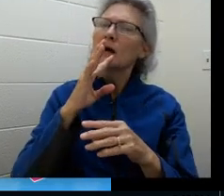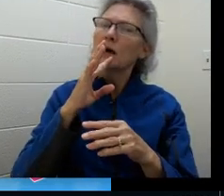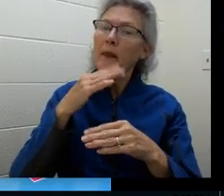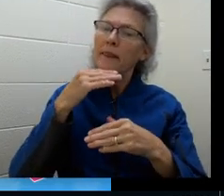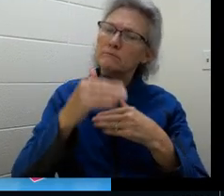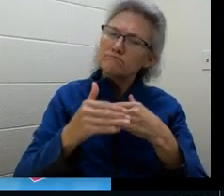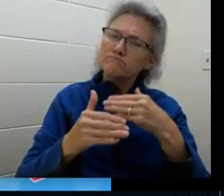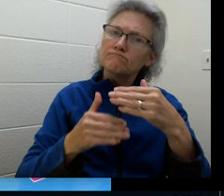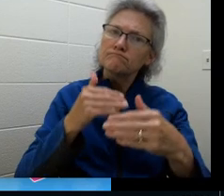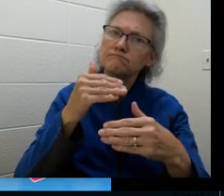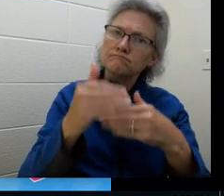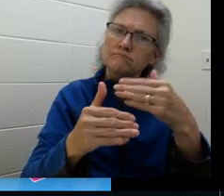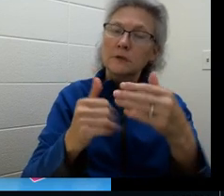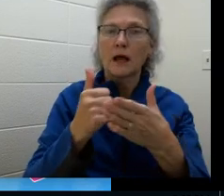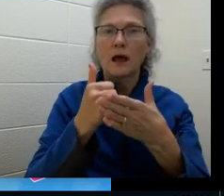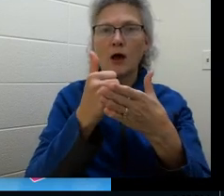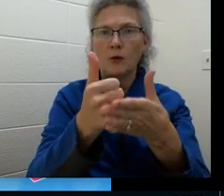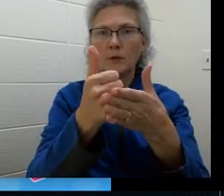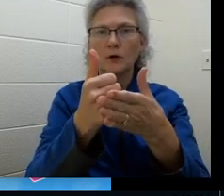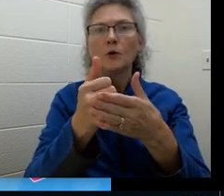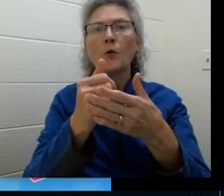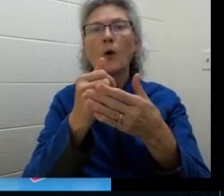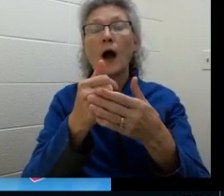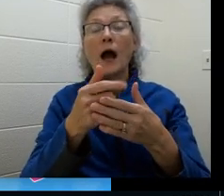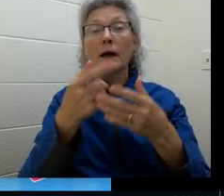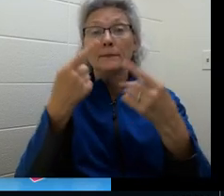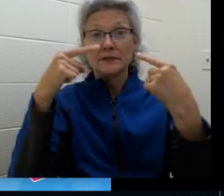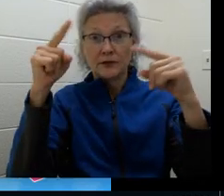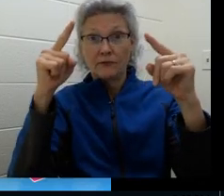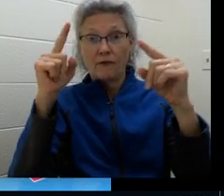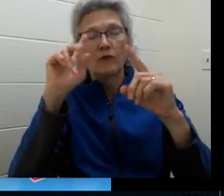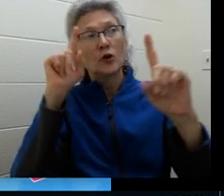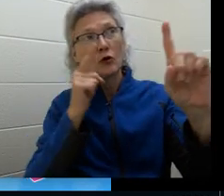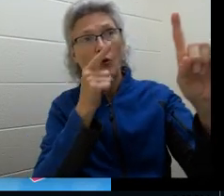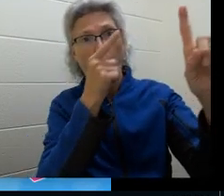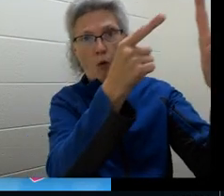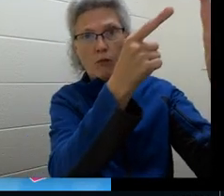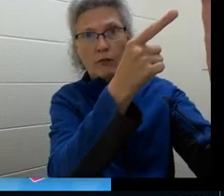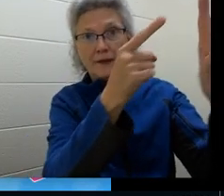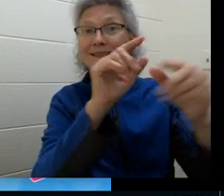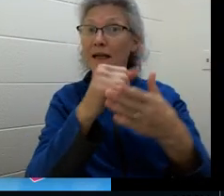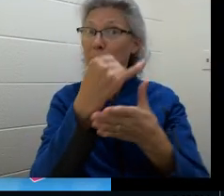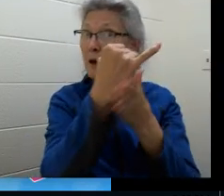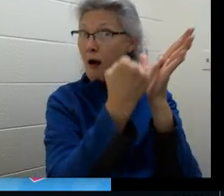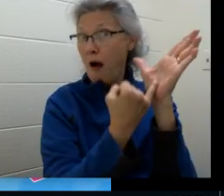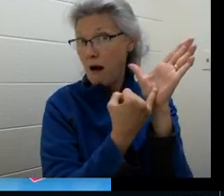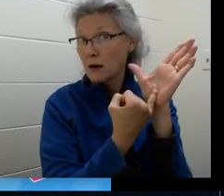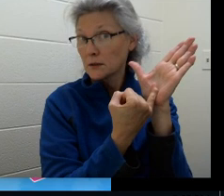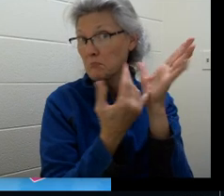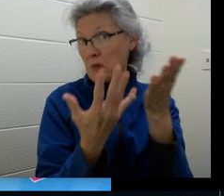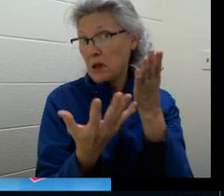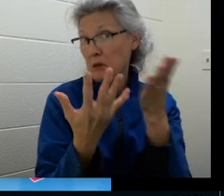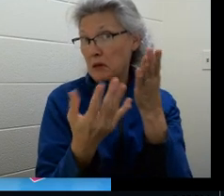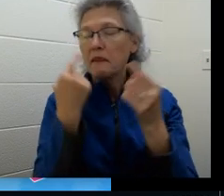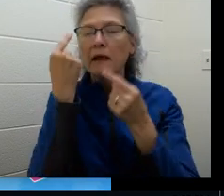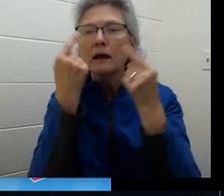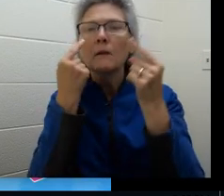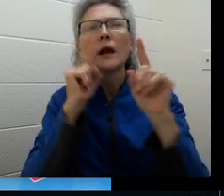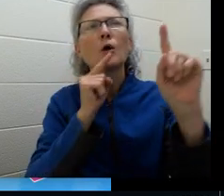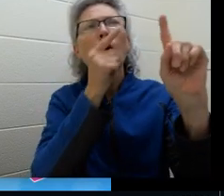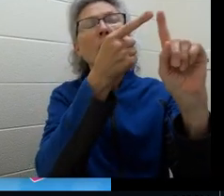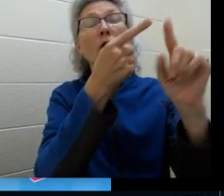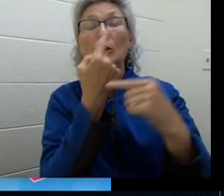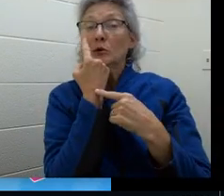that will help you achieve your goal. This could be an artistic piece as well. Think about a goal that you have